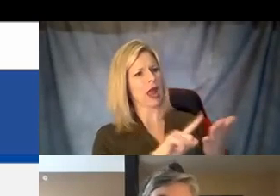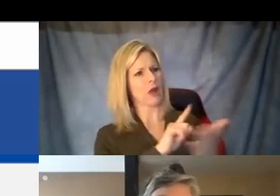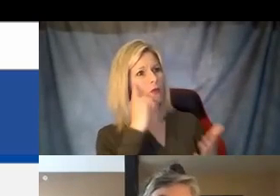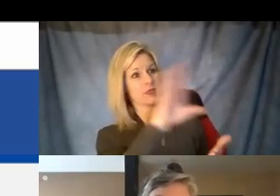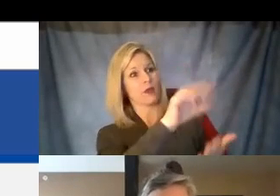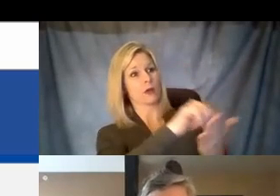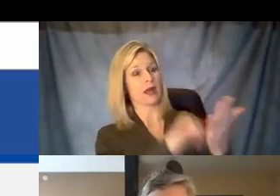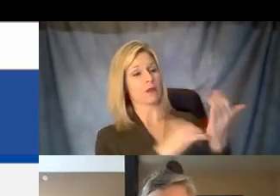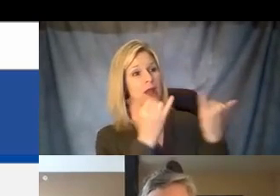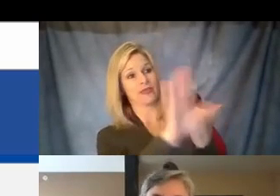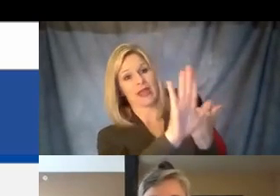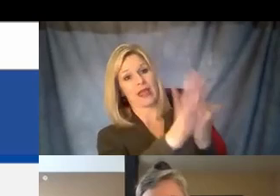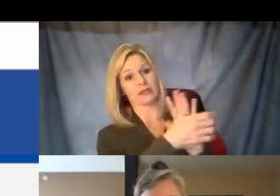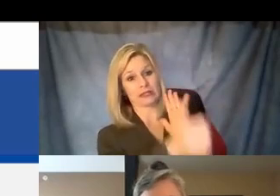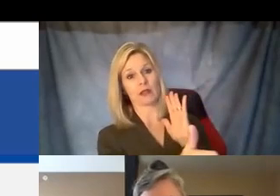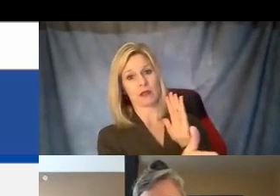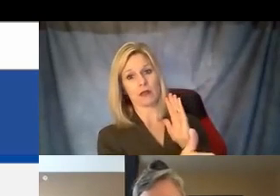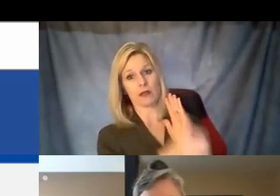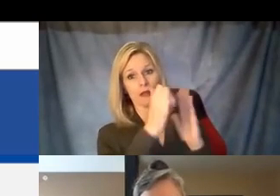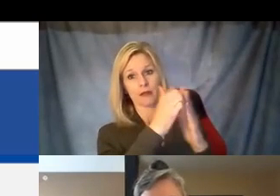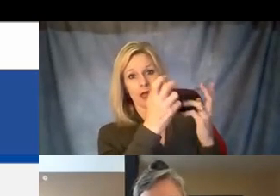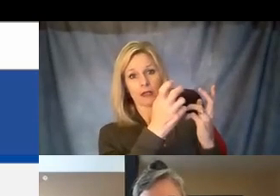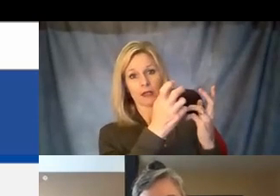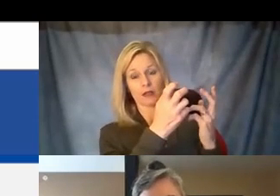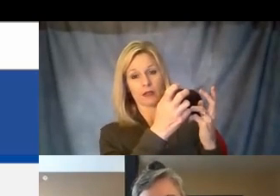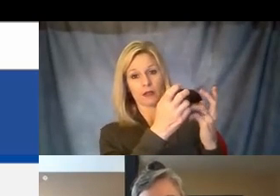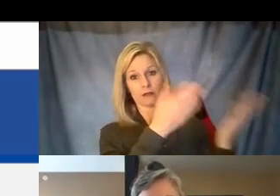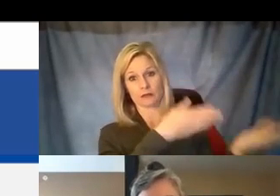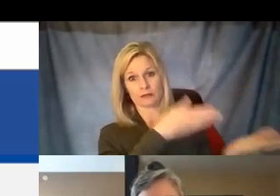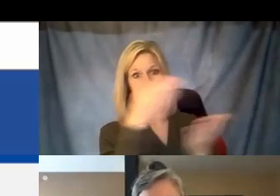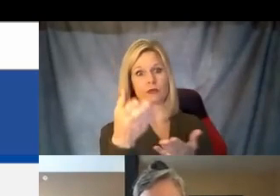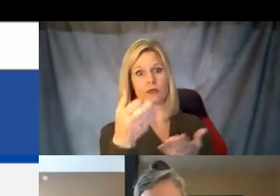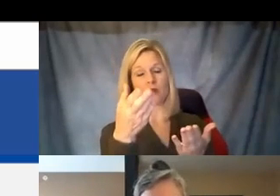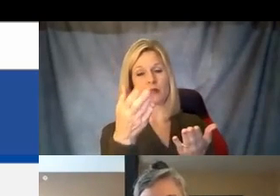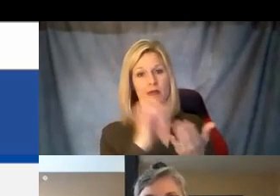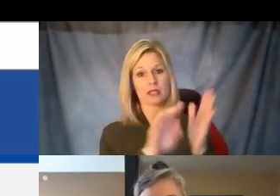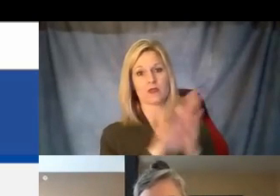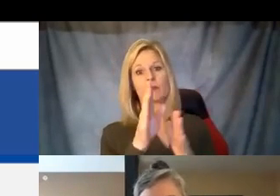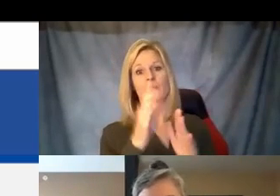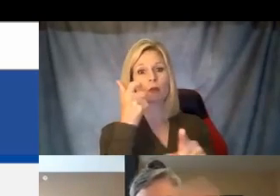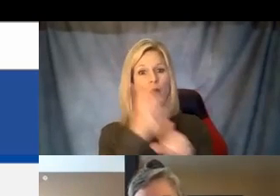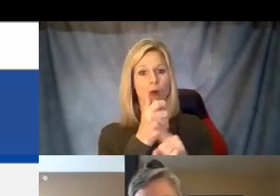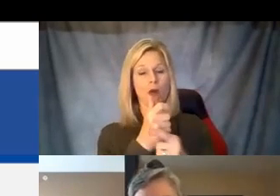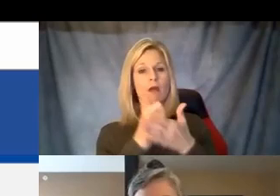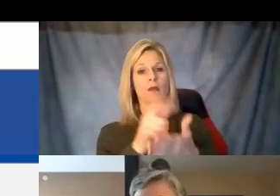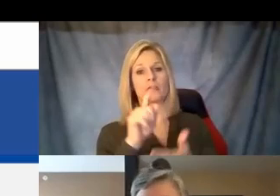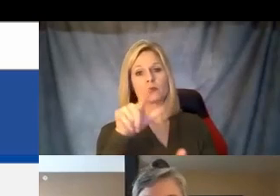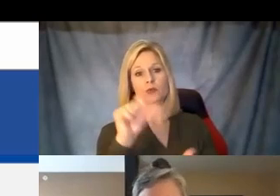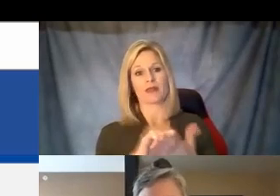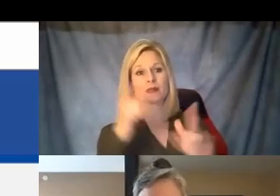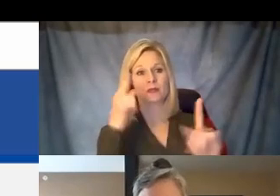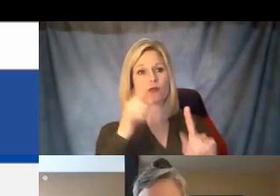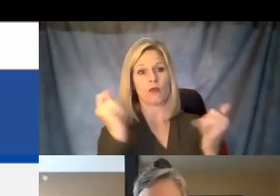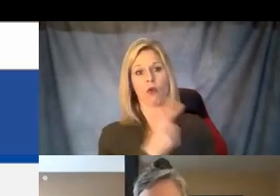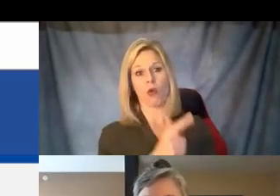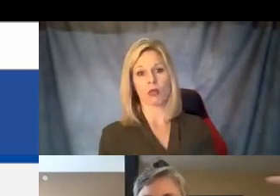now they've got a skill set that carries forward the capacity to build their own accommodation tools. And that's a goal for everyone